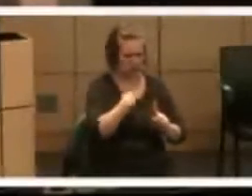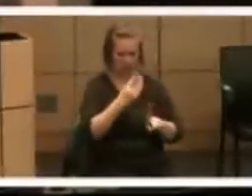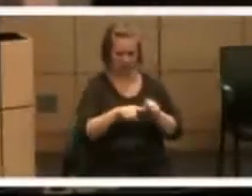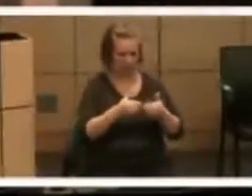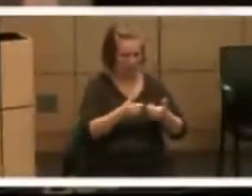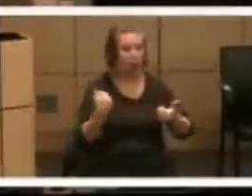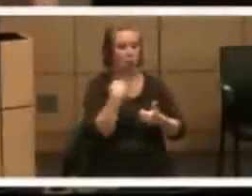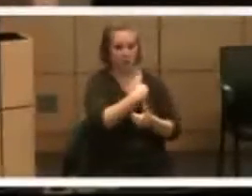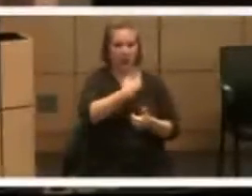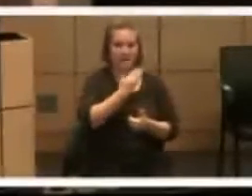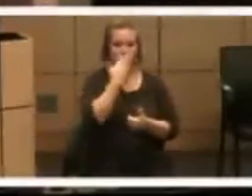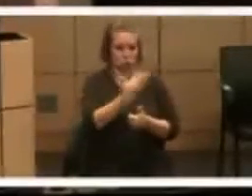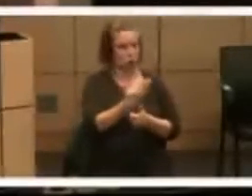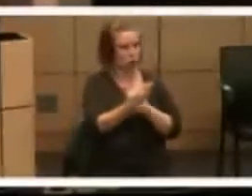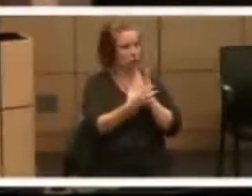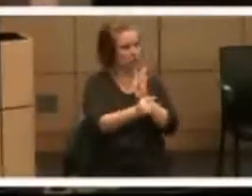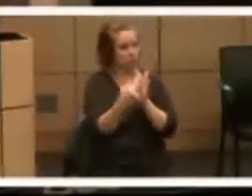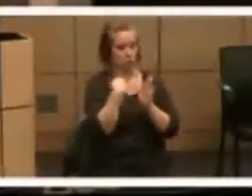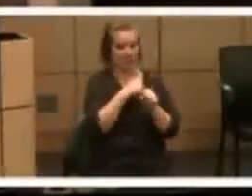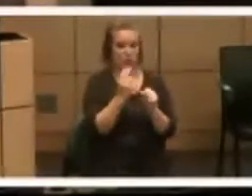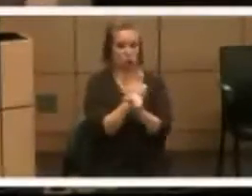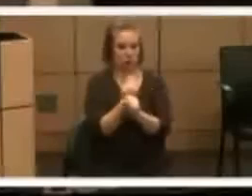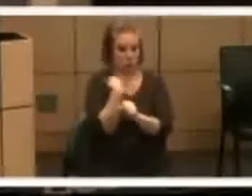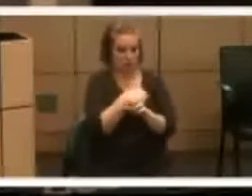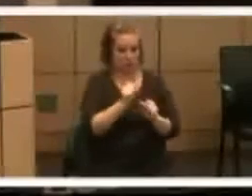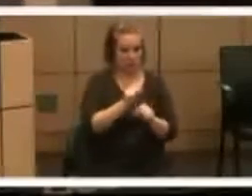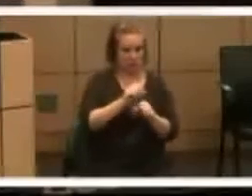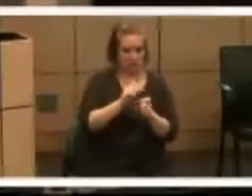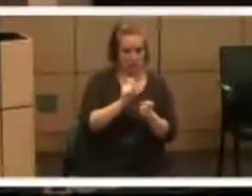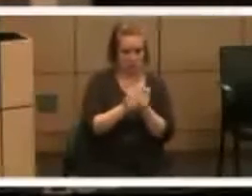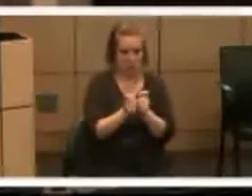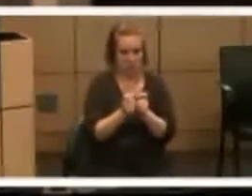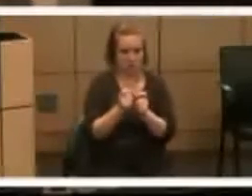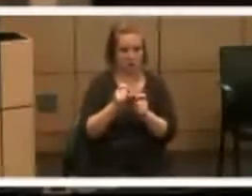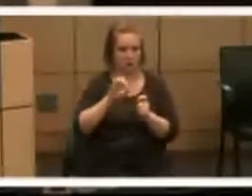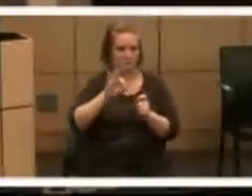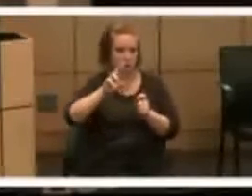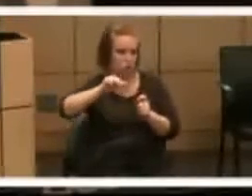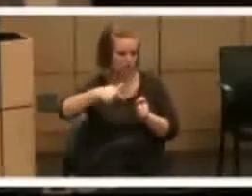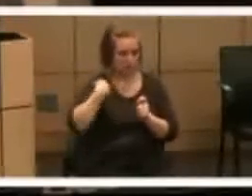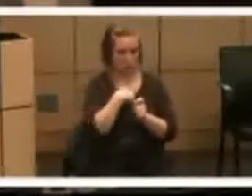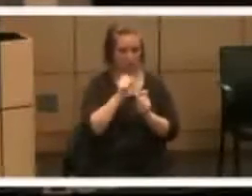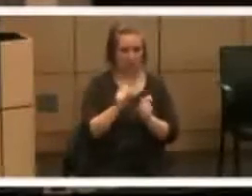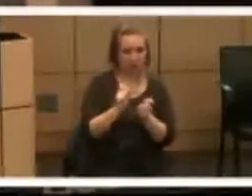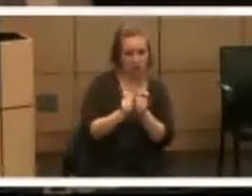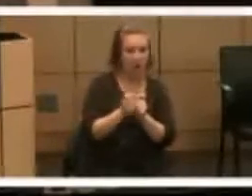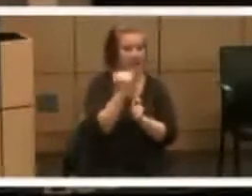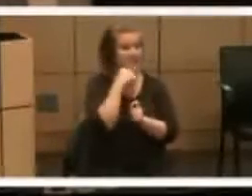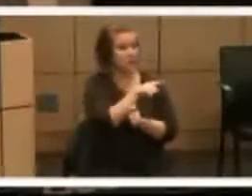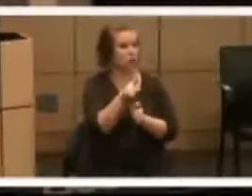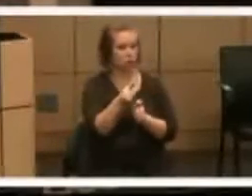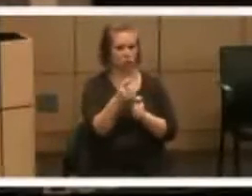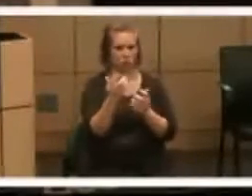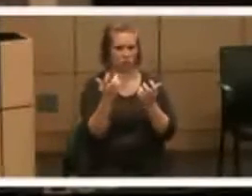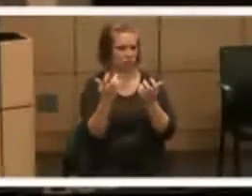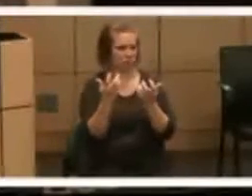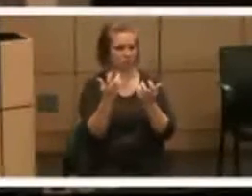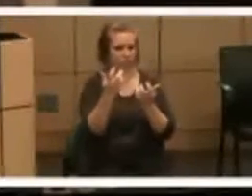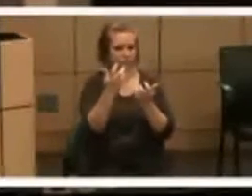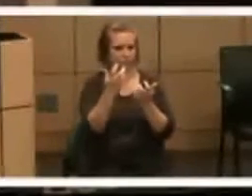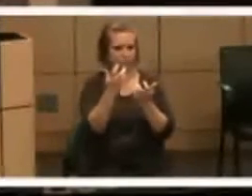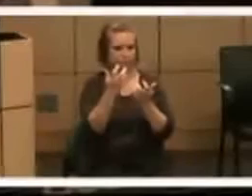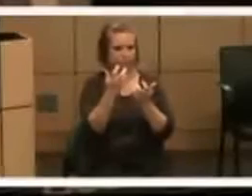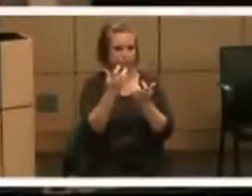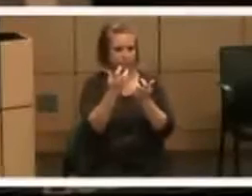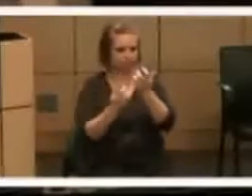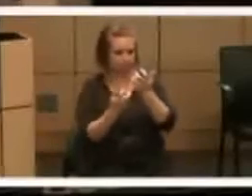parlor tricks where we can actually affect that. We can shift the frequency. We know that if you have a mismatch in the sex of the